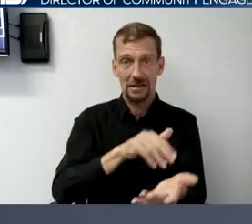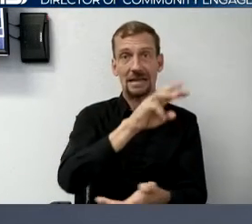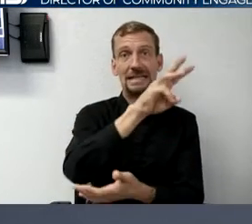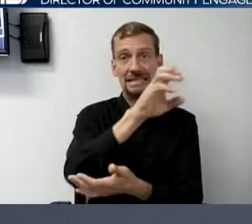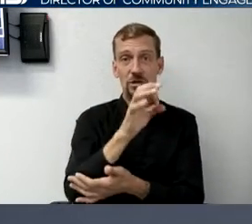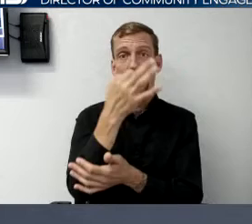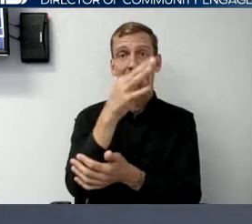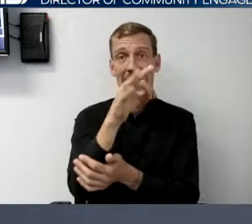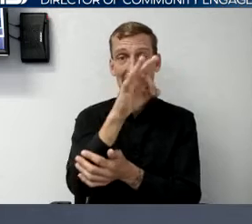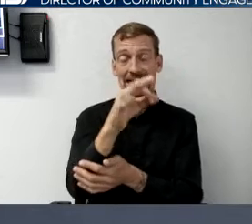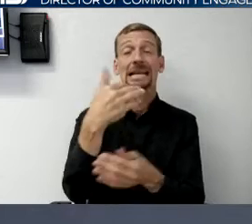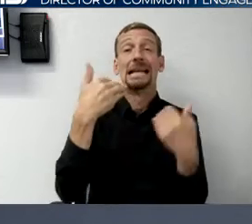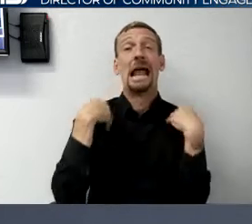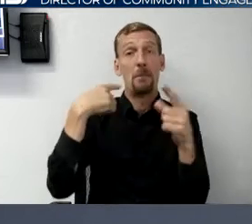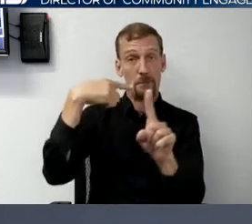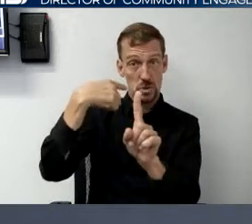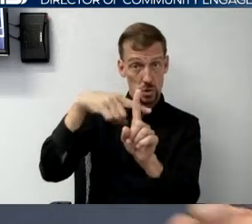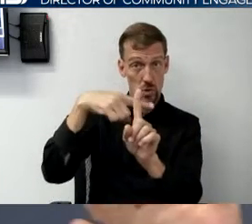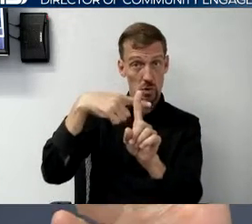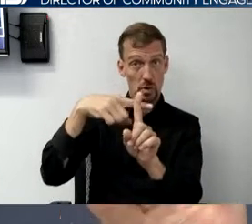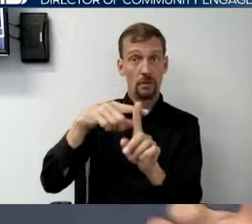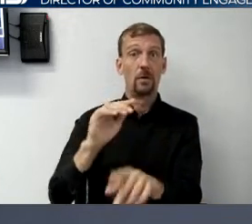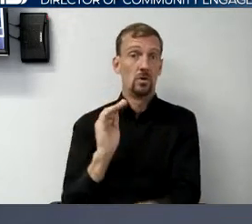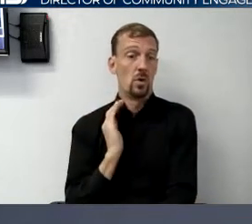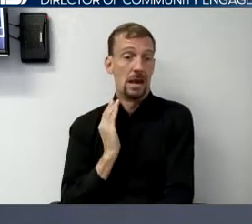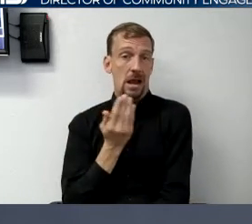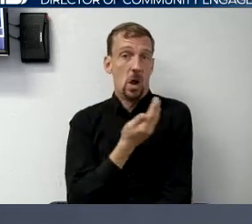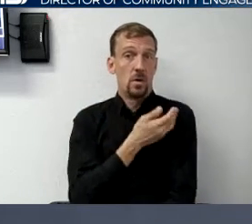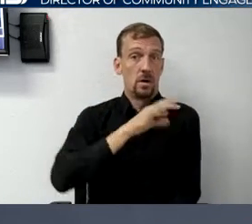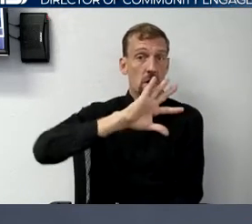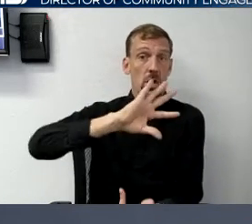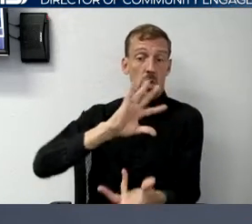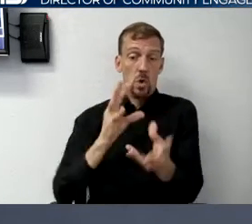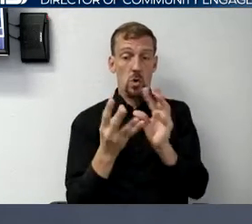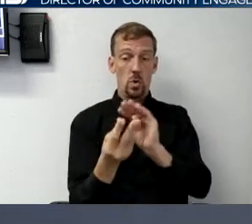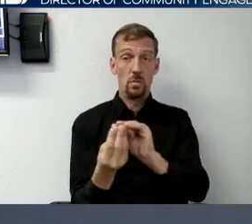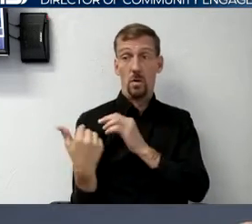3,619 have tested positive. So our cumulative